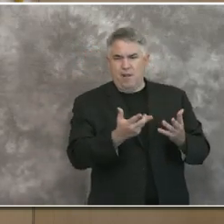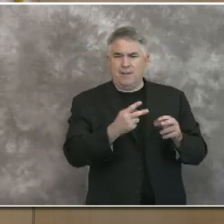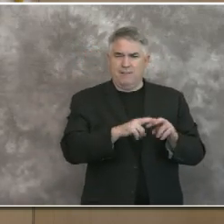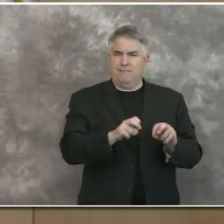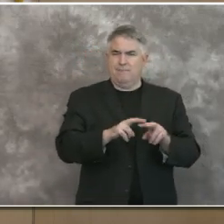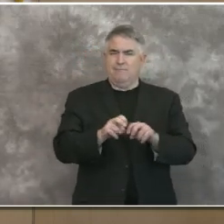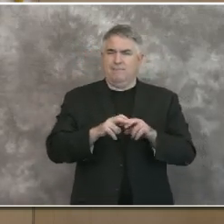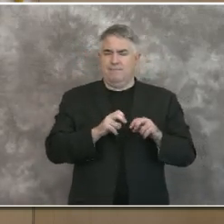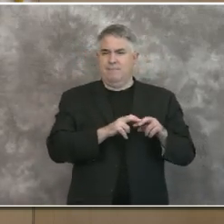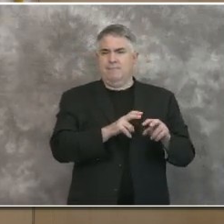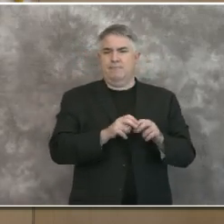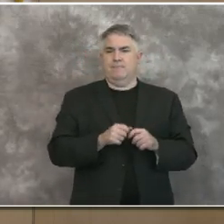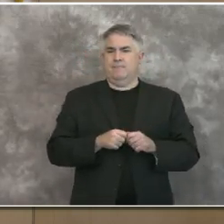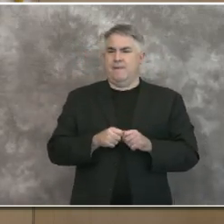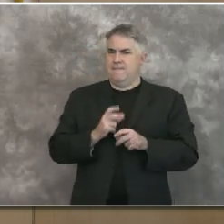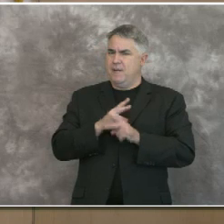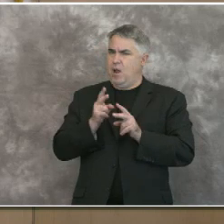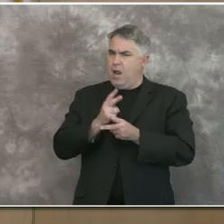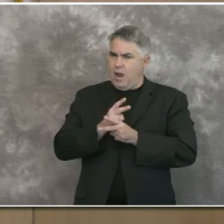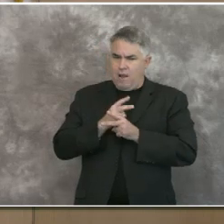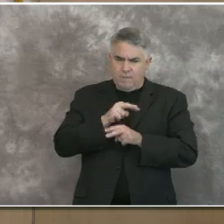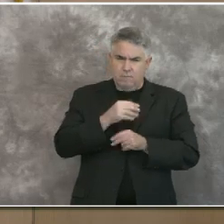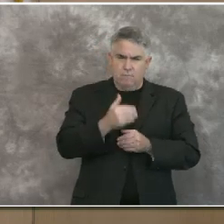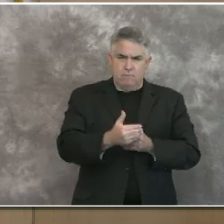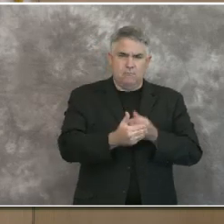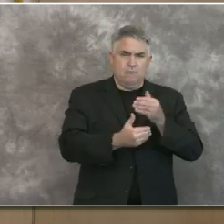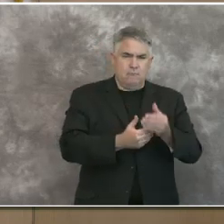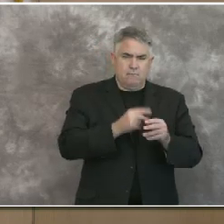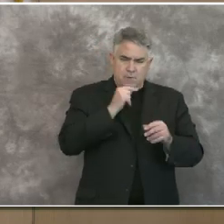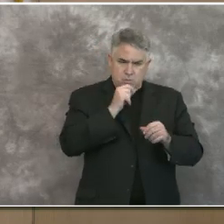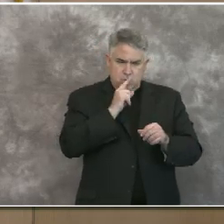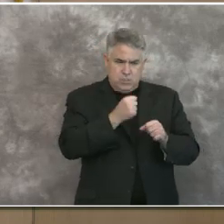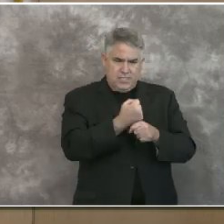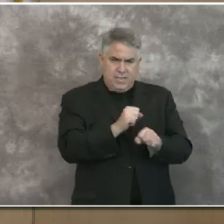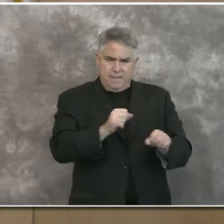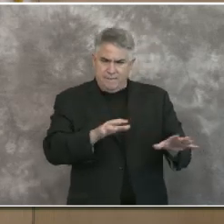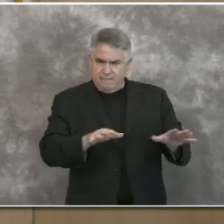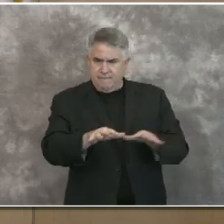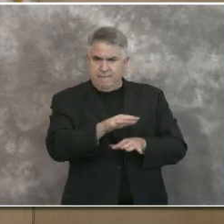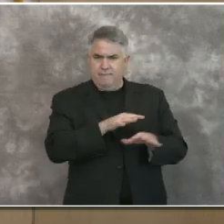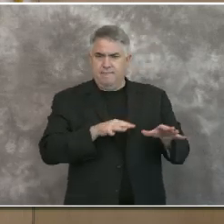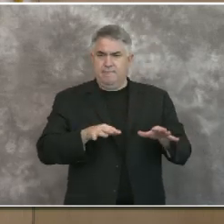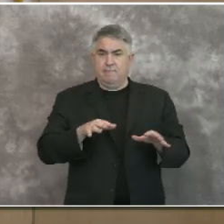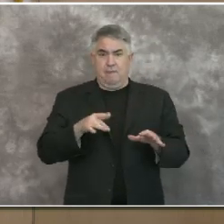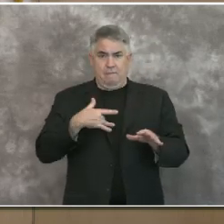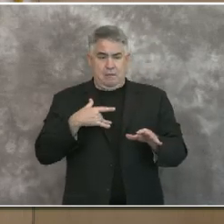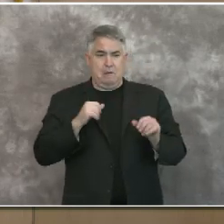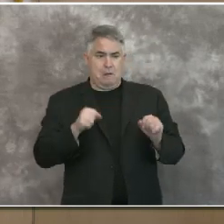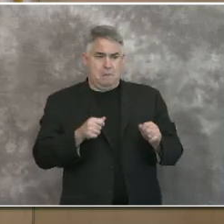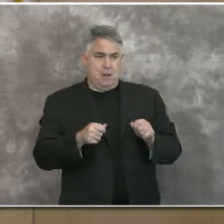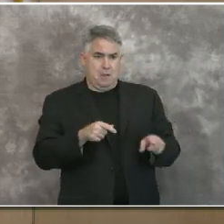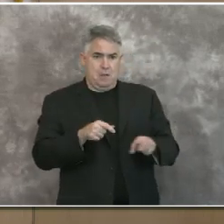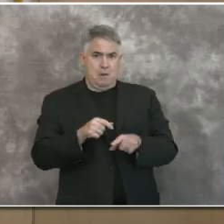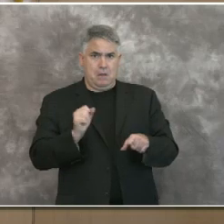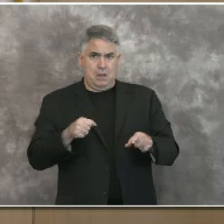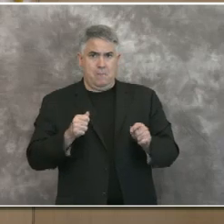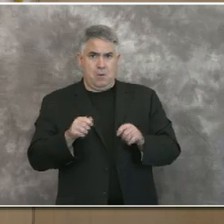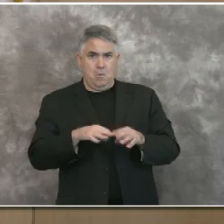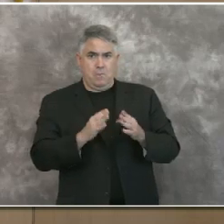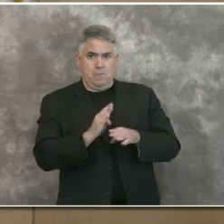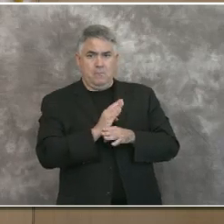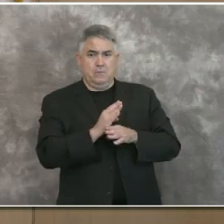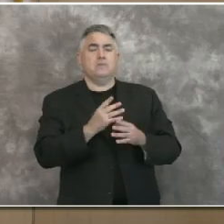of businesses that we felt we could manage given the triggers that we have in place.